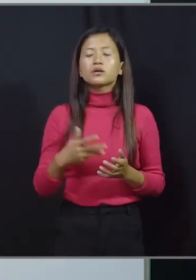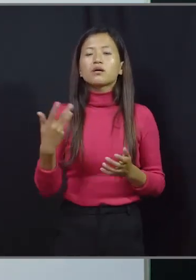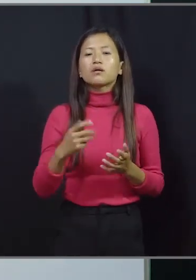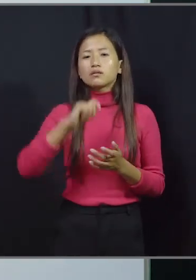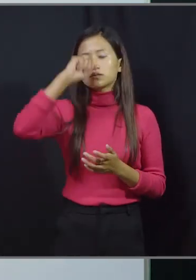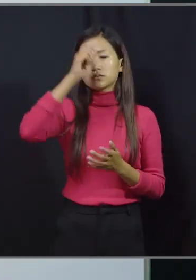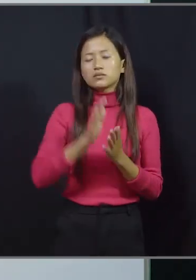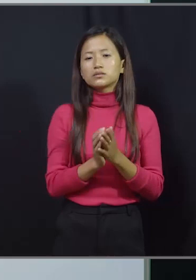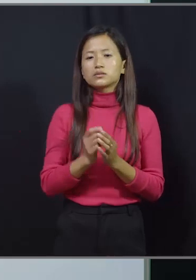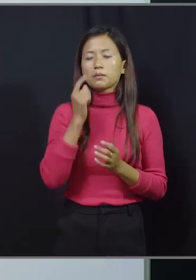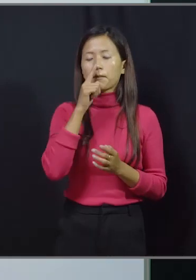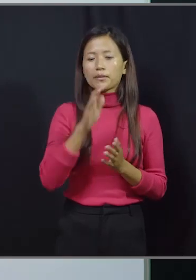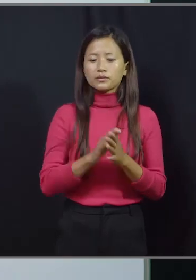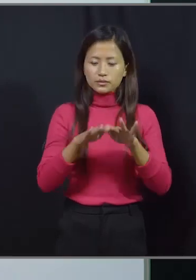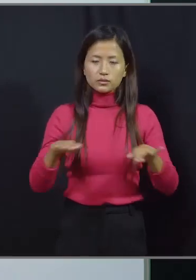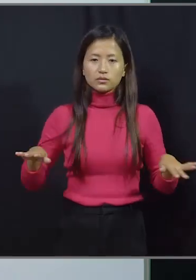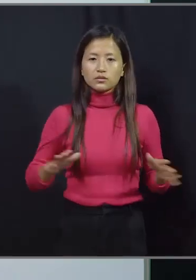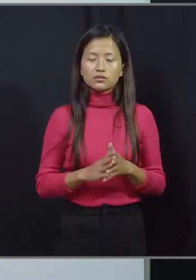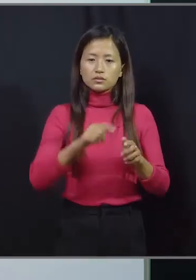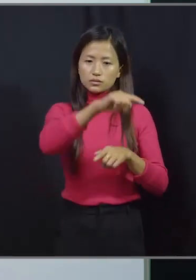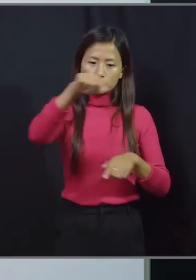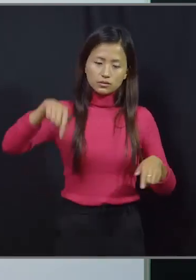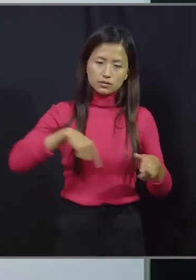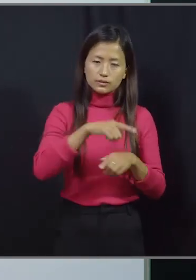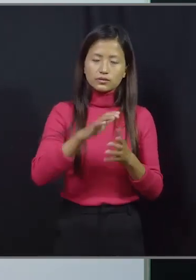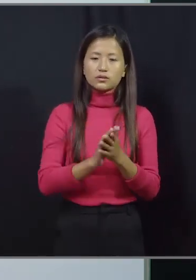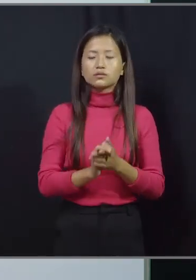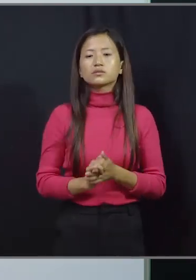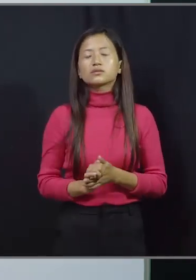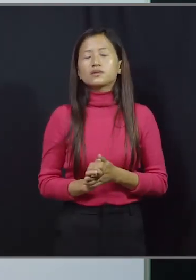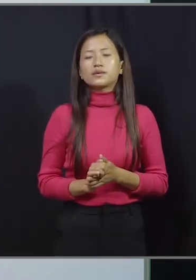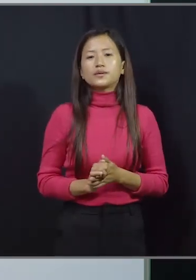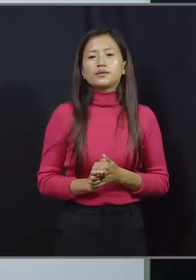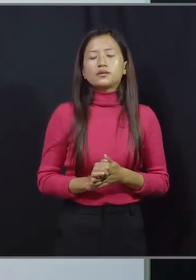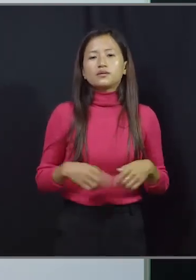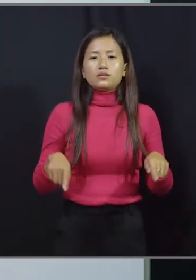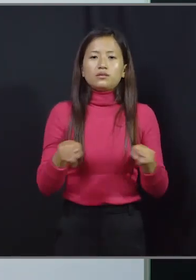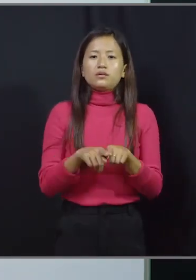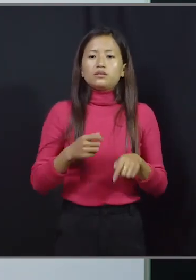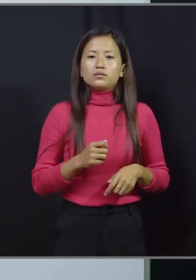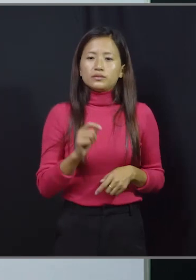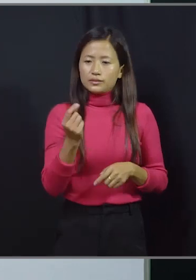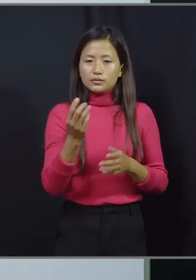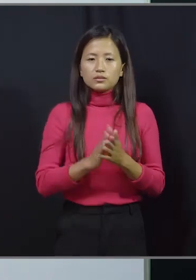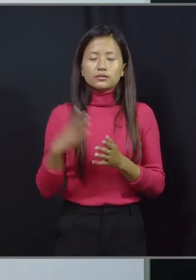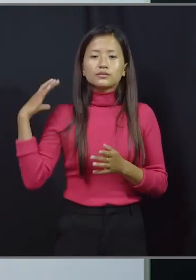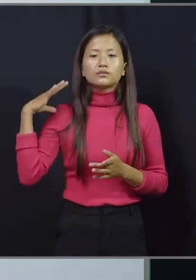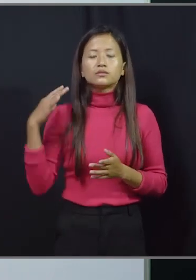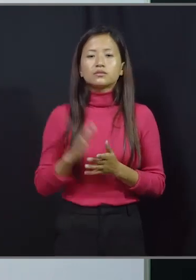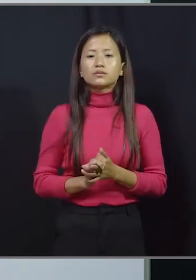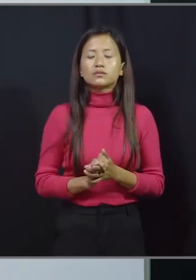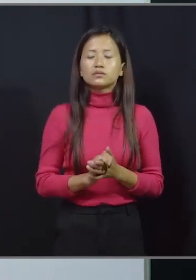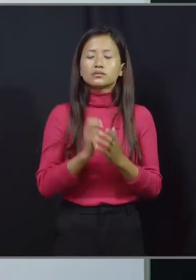English women and children, they circled around, they huddled around, and they were just waiting for